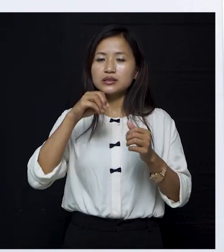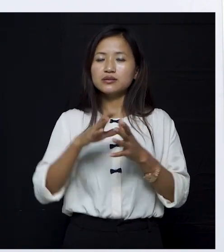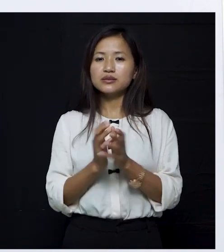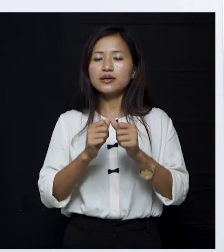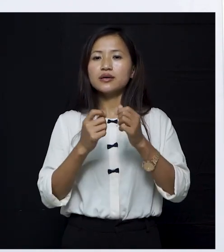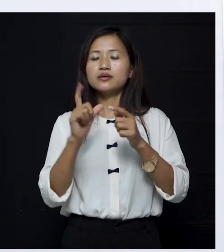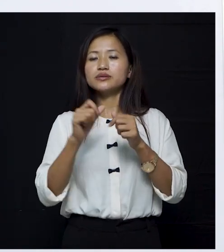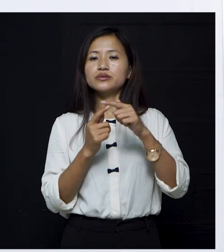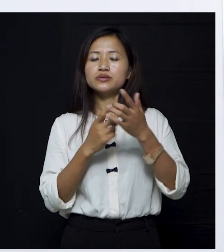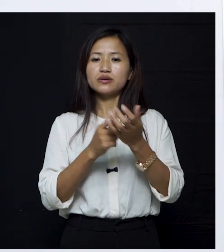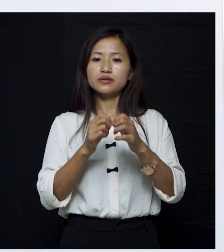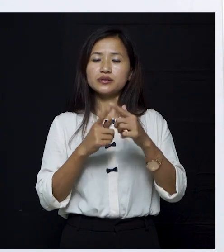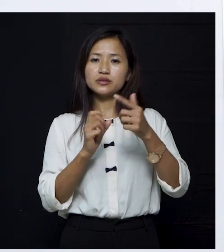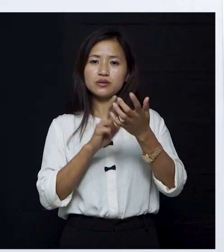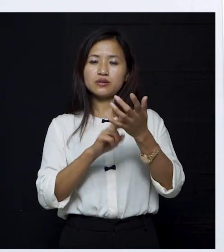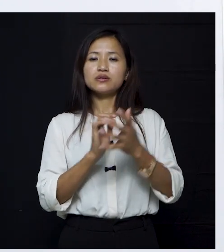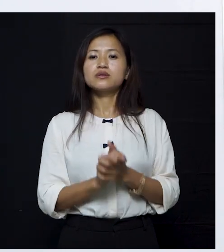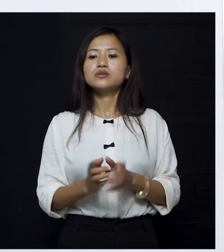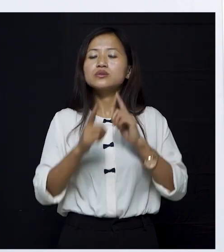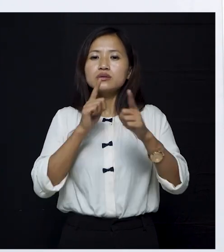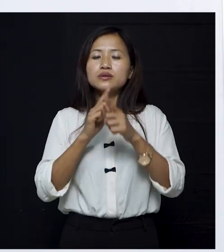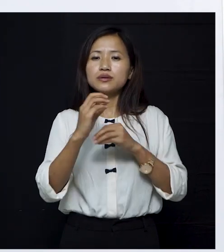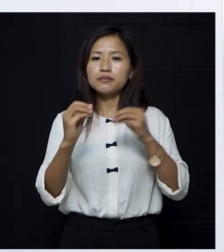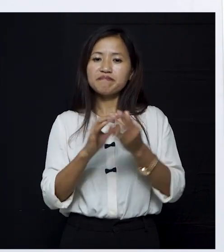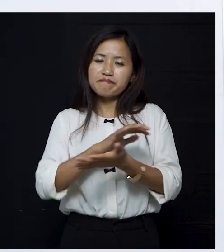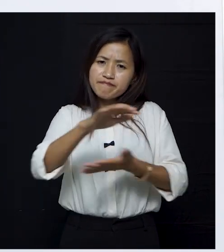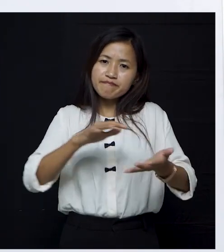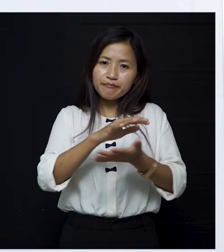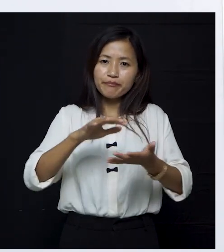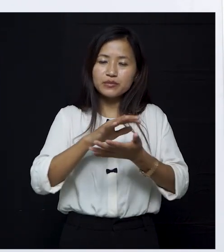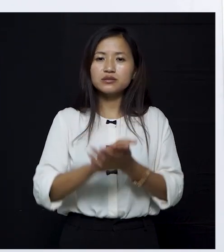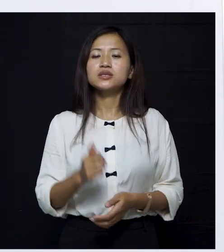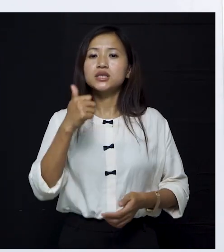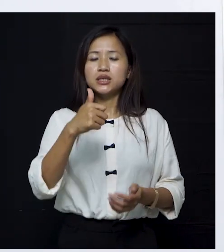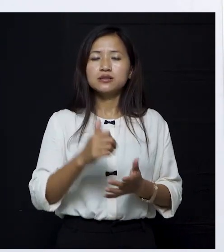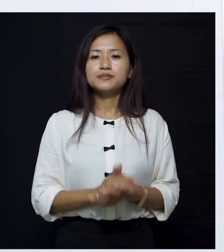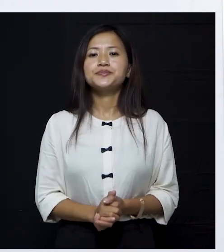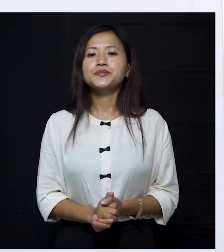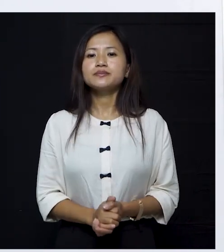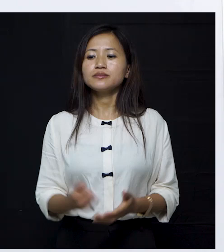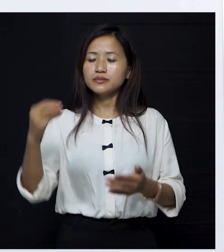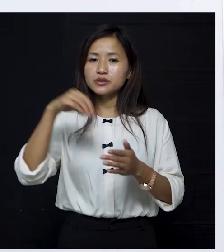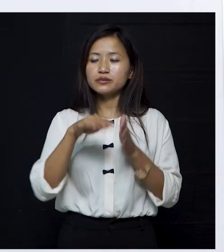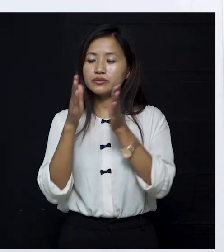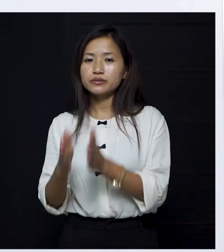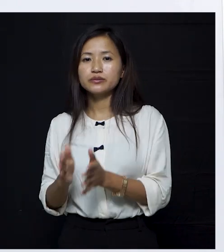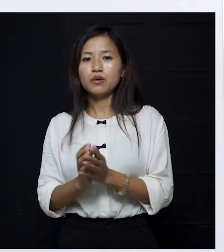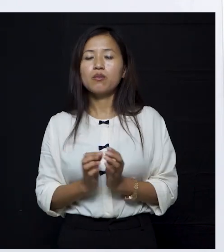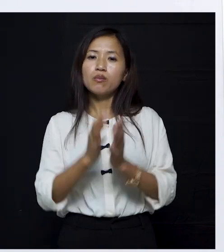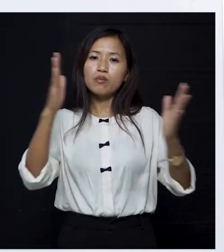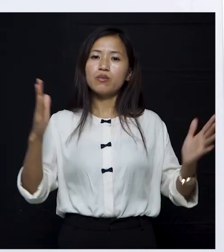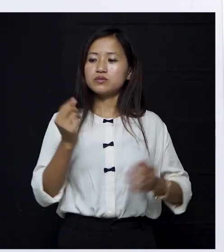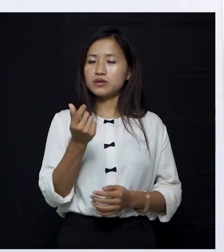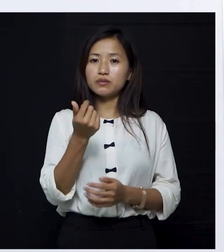okay? Adulteration, here we are talking about mixing goods. In order to get more amount,